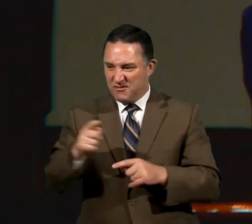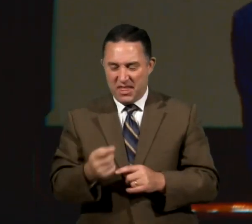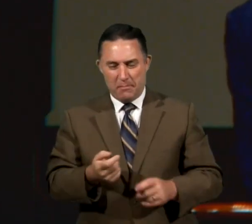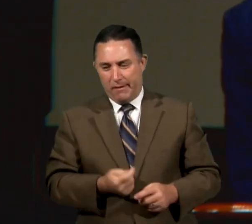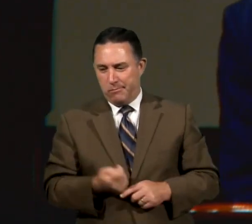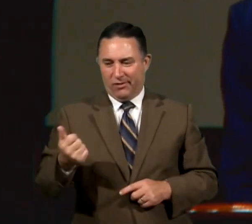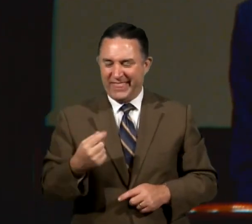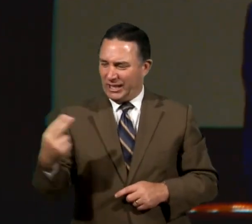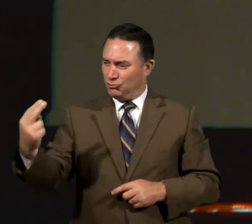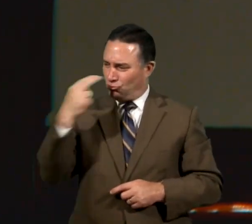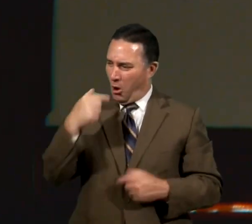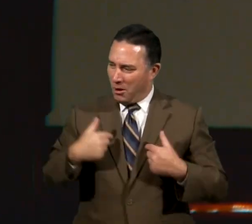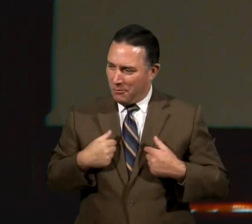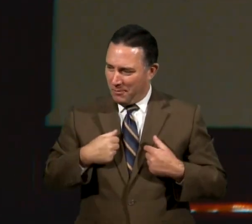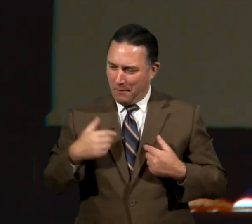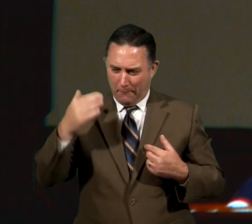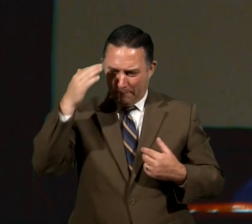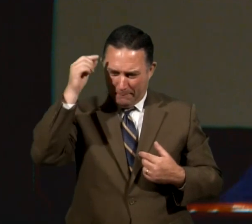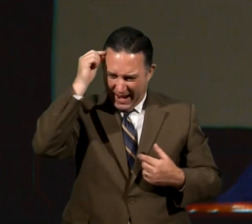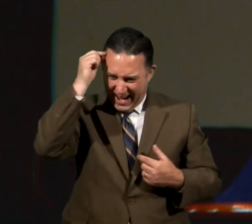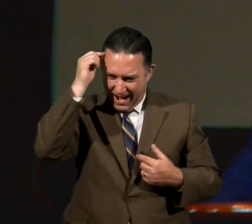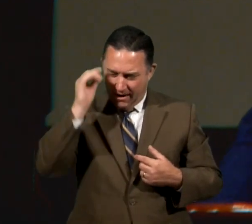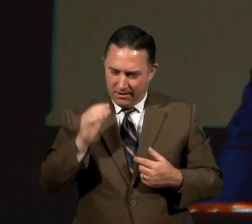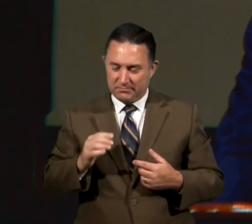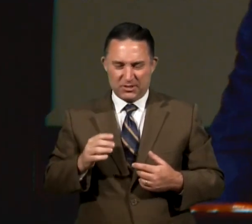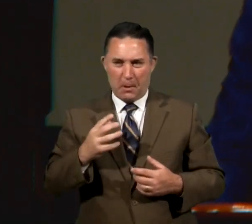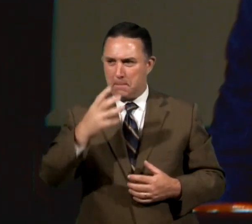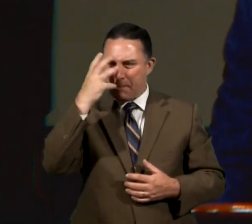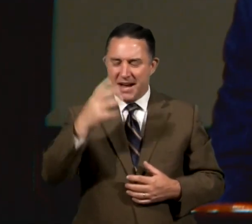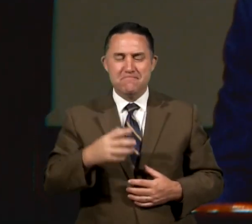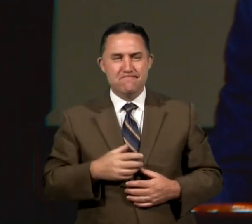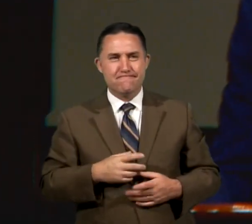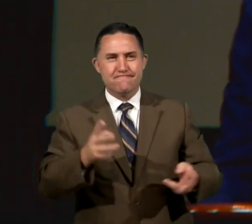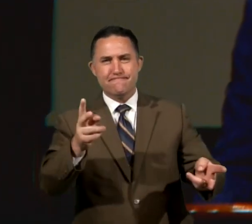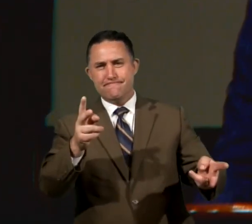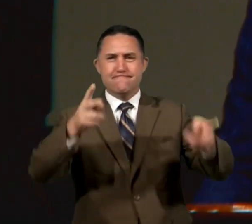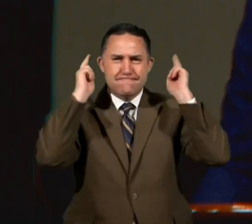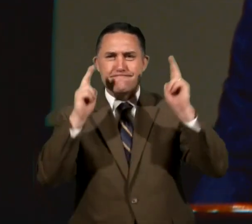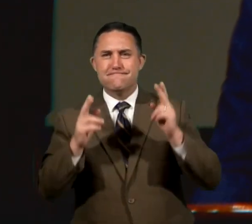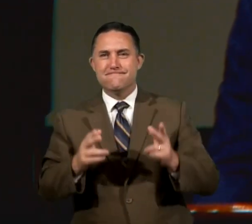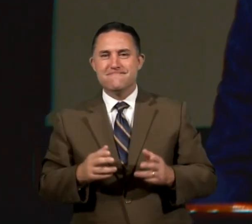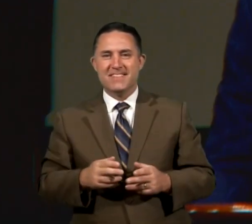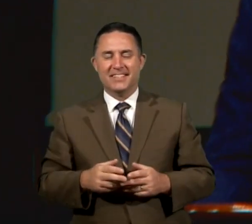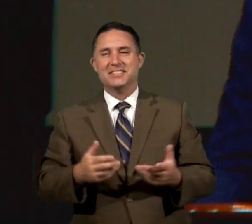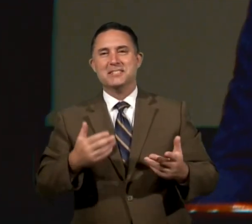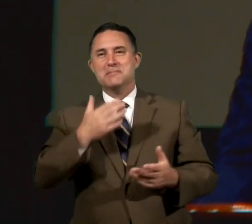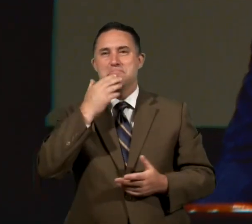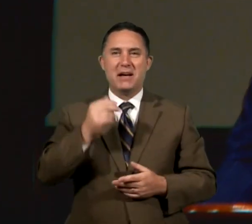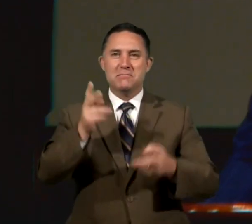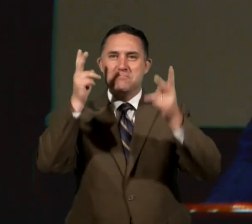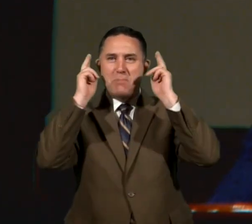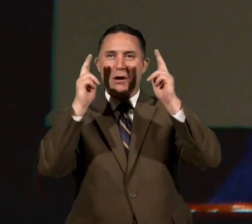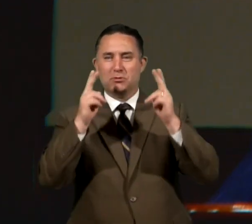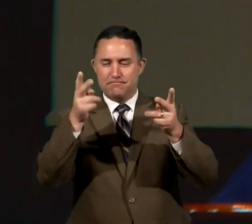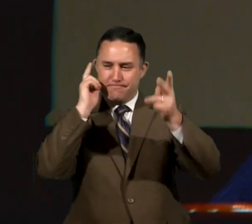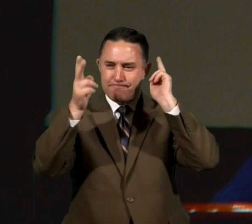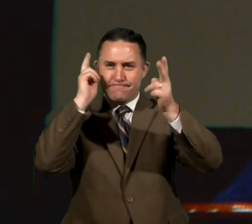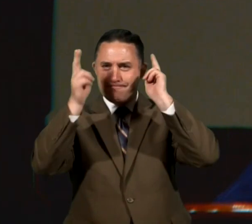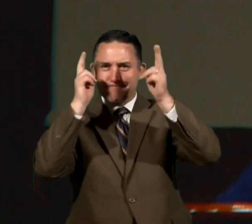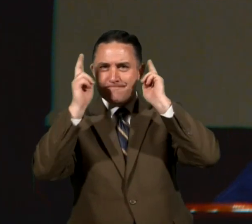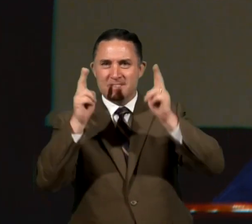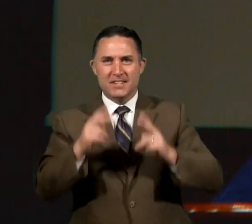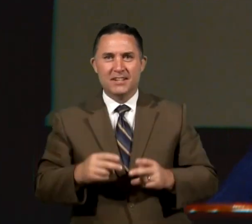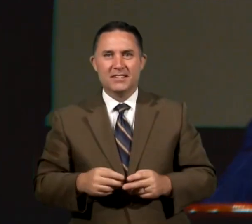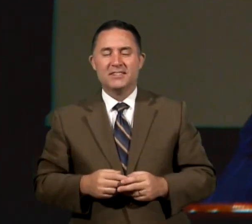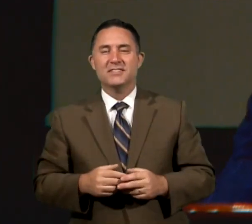they saw me like this. So I got mad and I said, let me cut it. And got the best barber in the world. He cut me up, cut